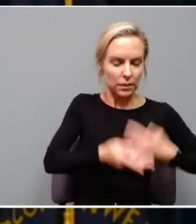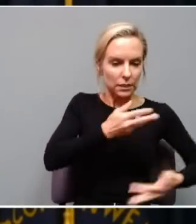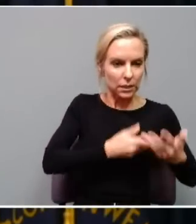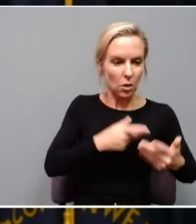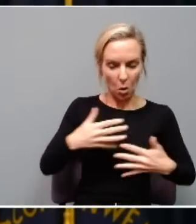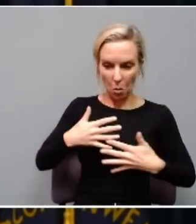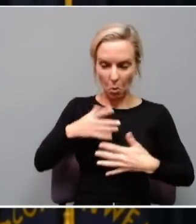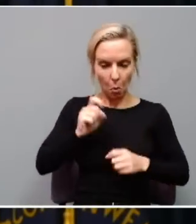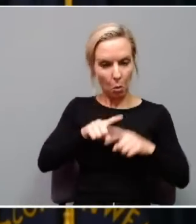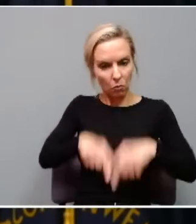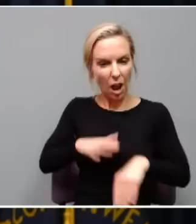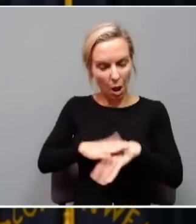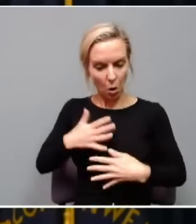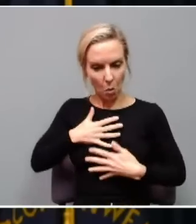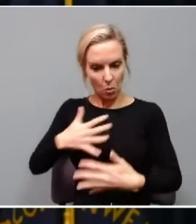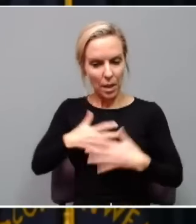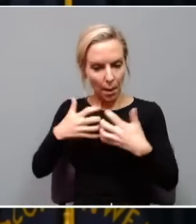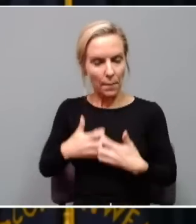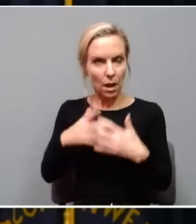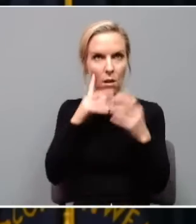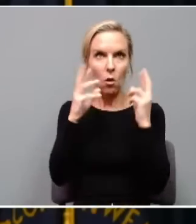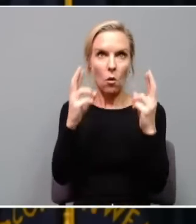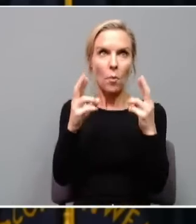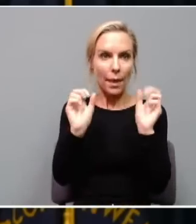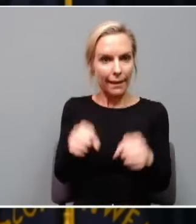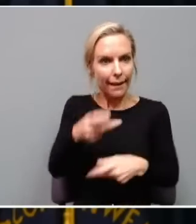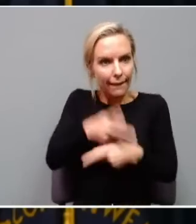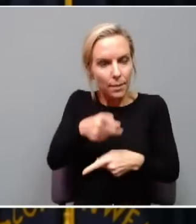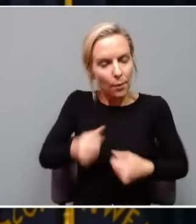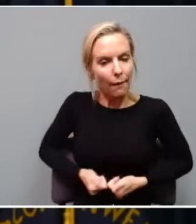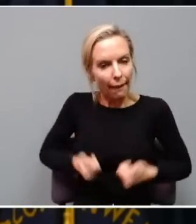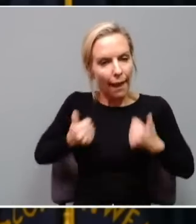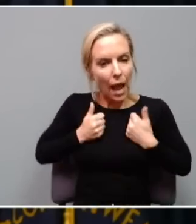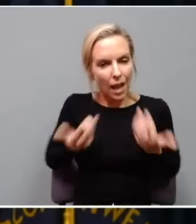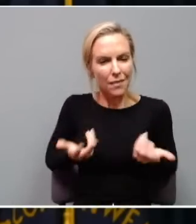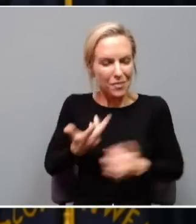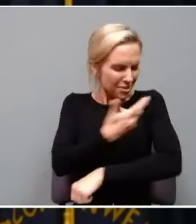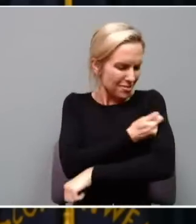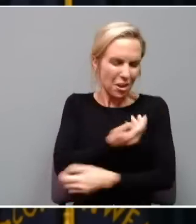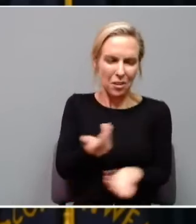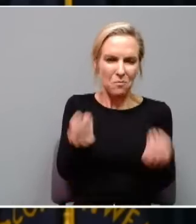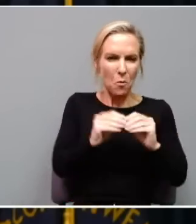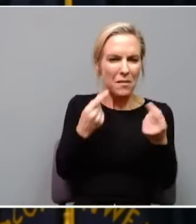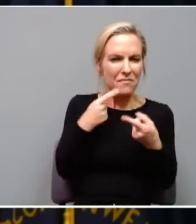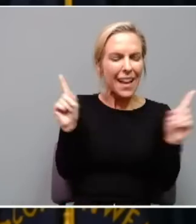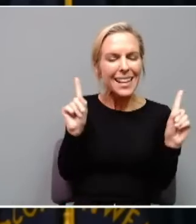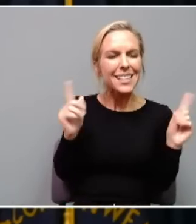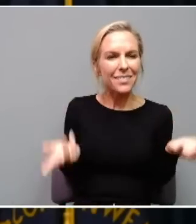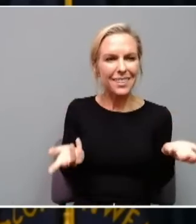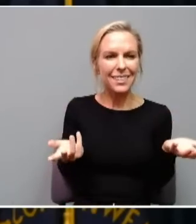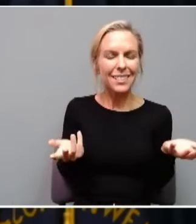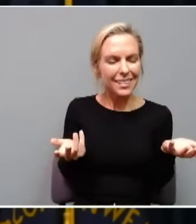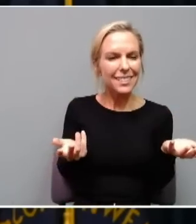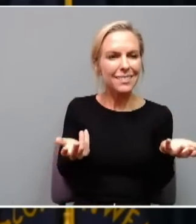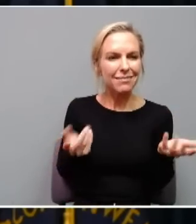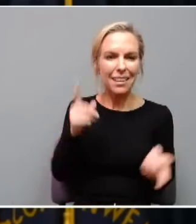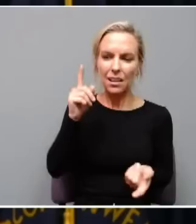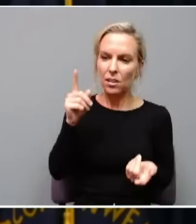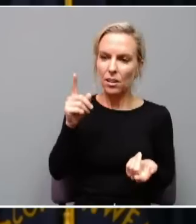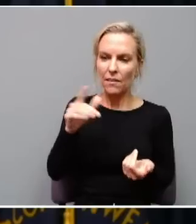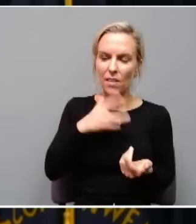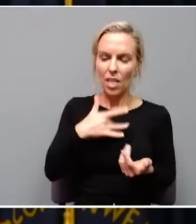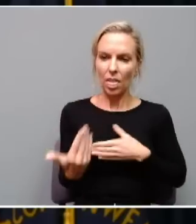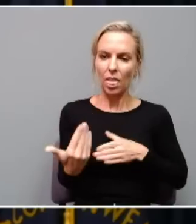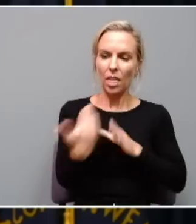hoping that they can keep you alive. The shot is a lot more effective and a lot less intrusive. So let's